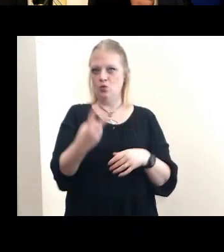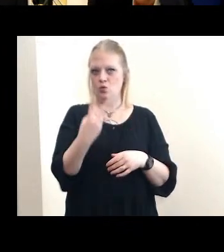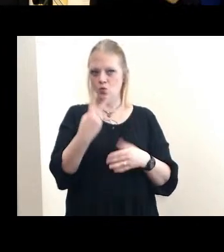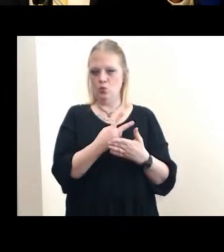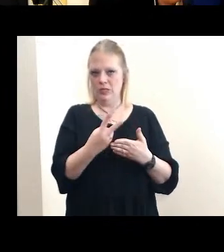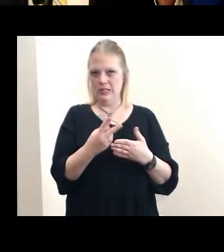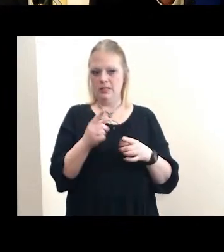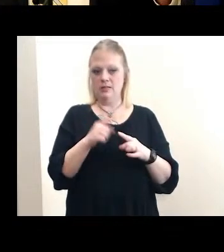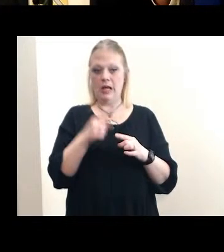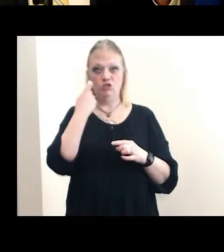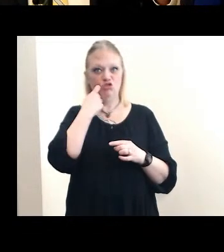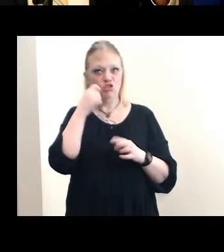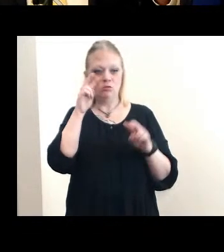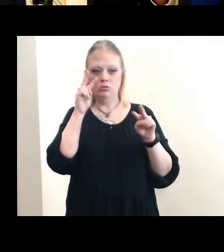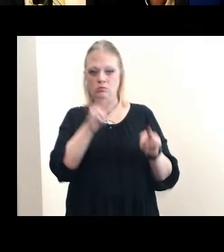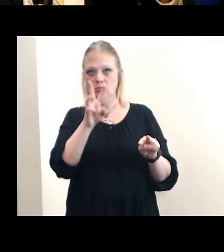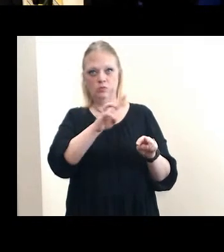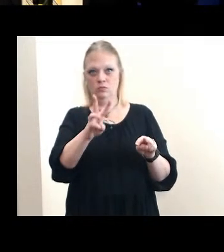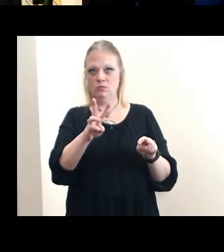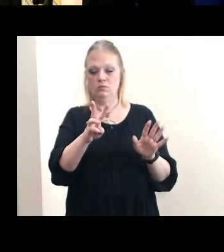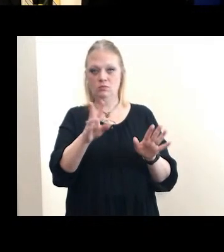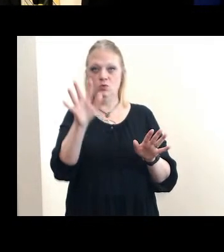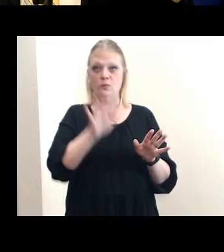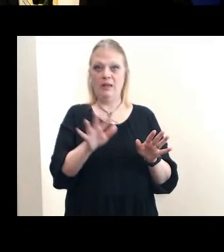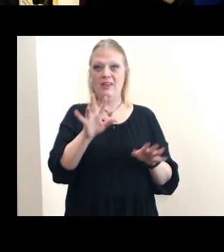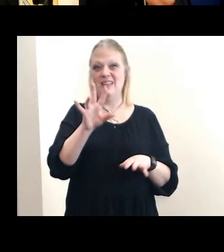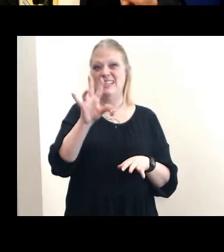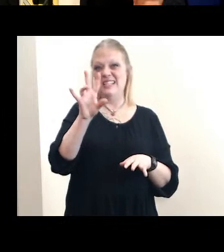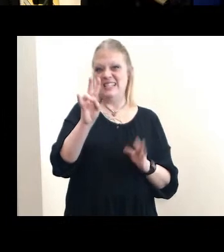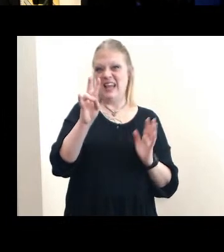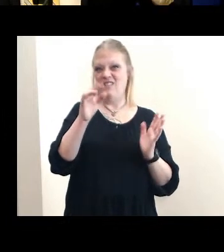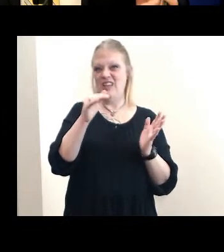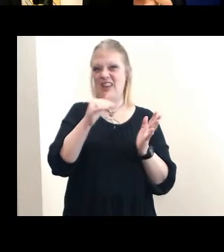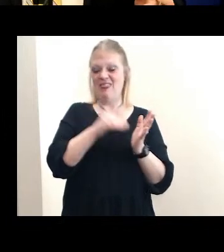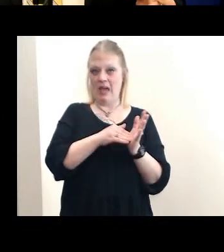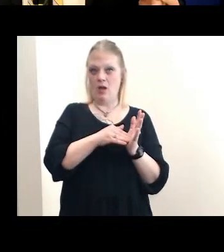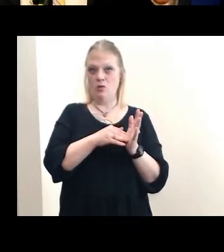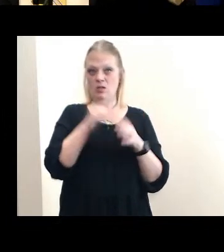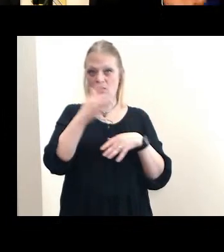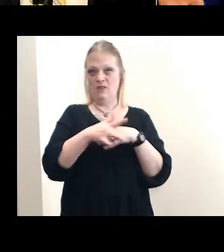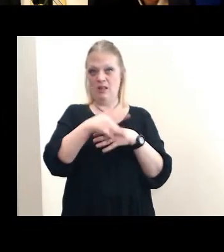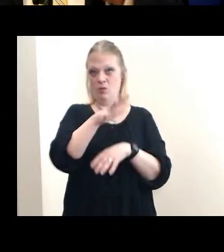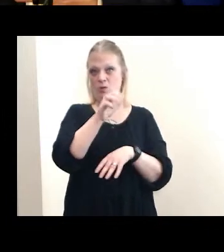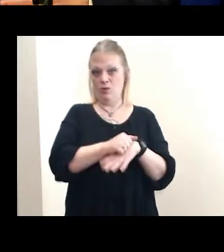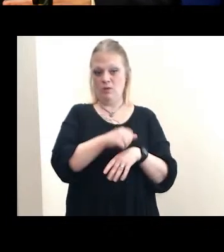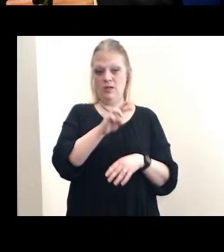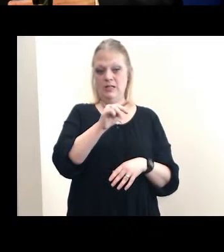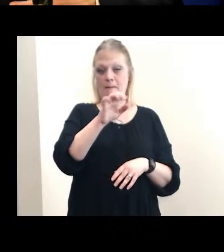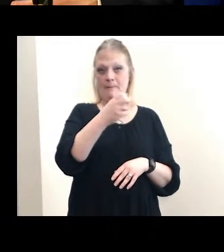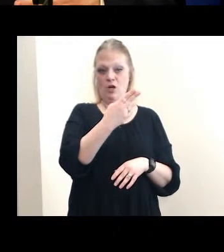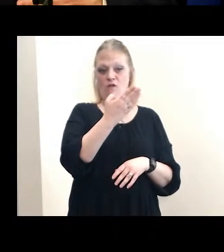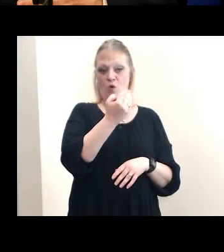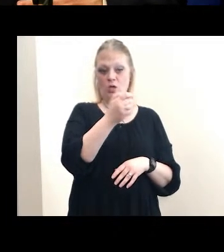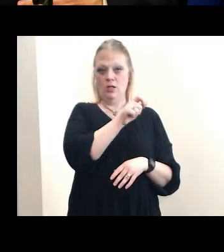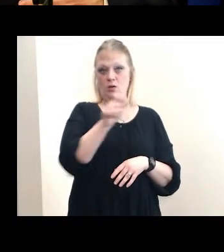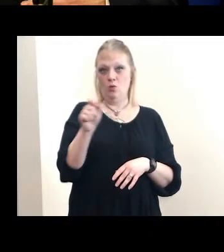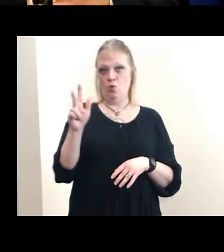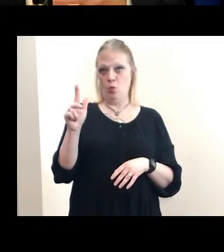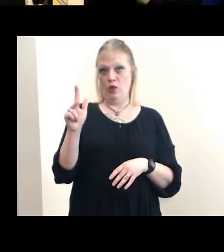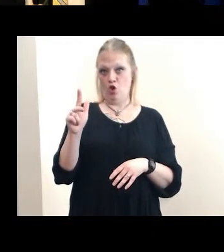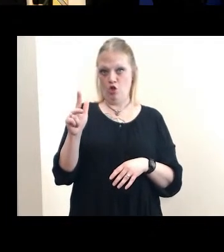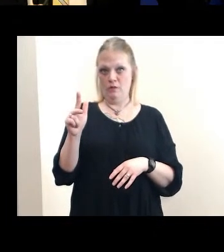on the site and looked. There are approximately 7,000 open appointments from March 14th through March